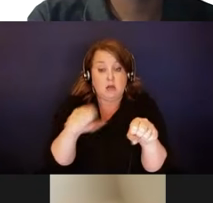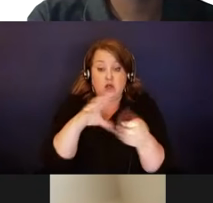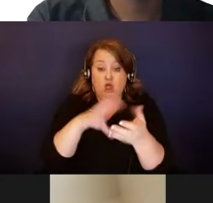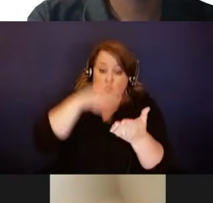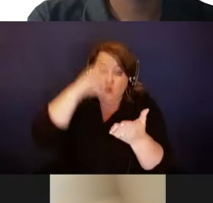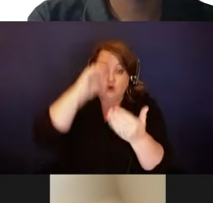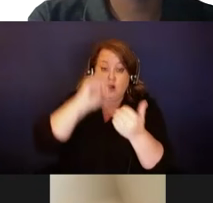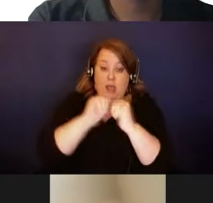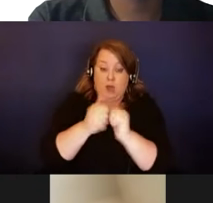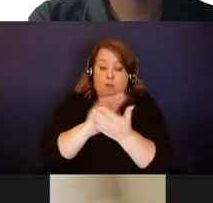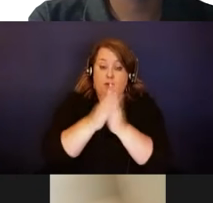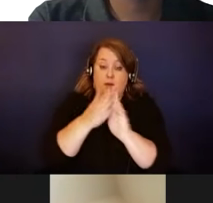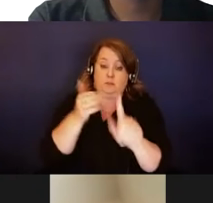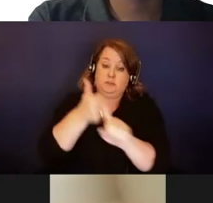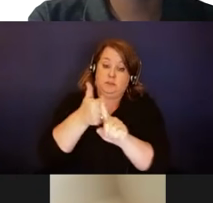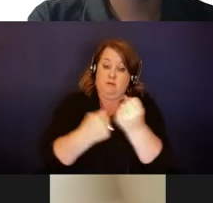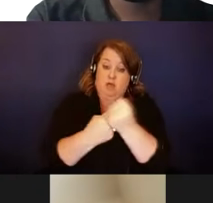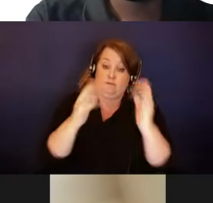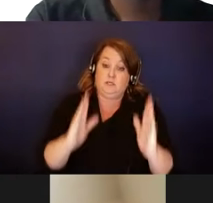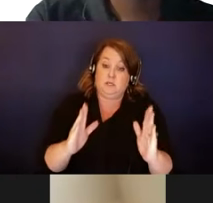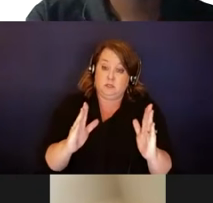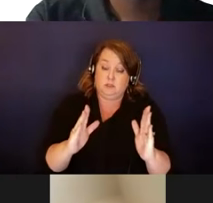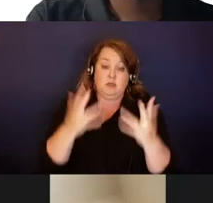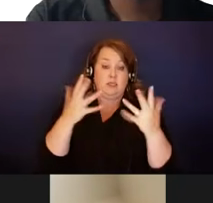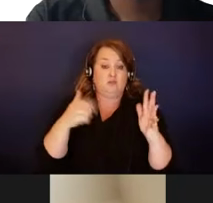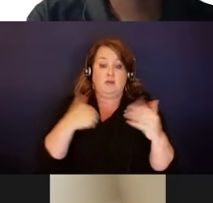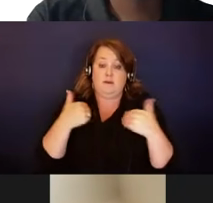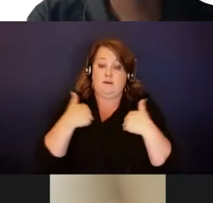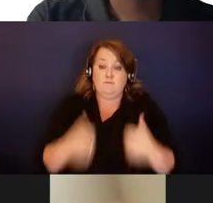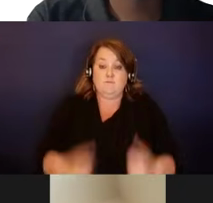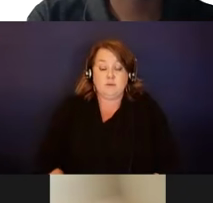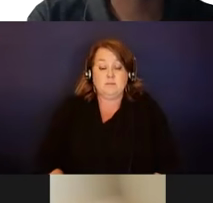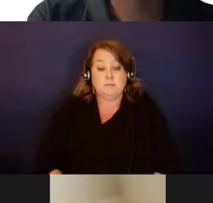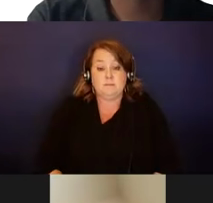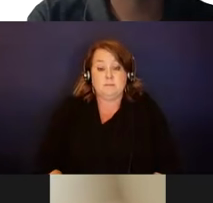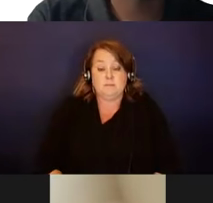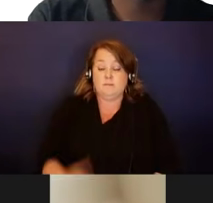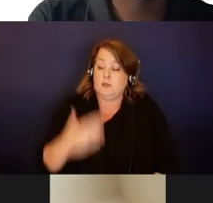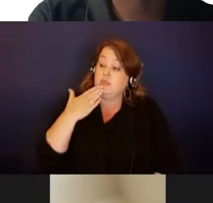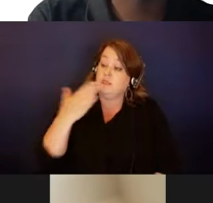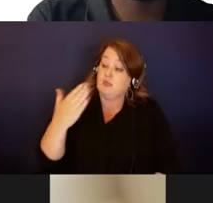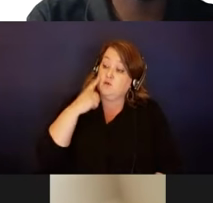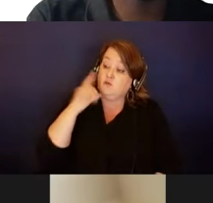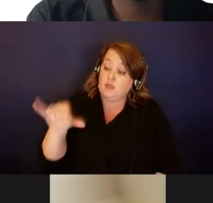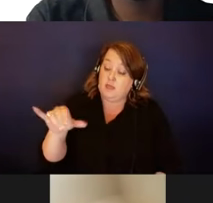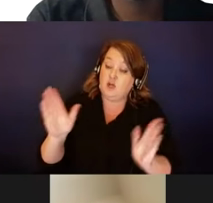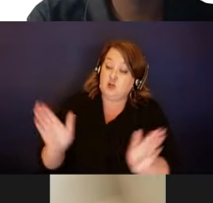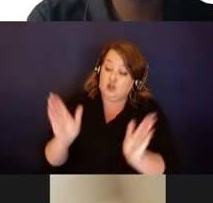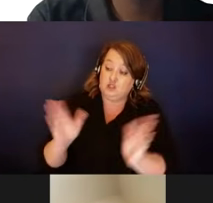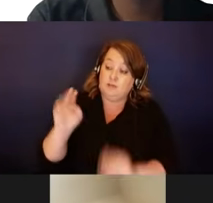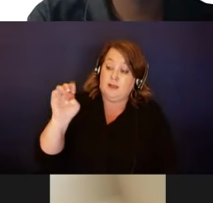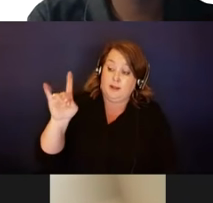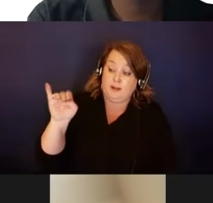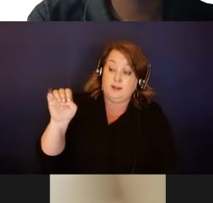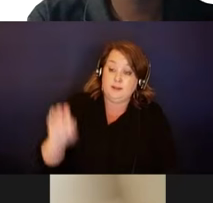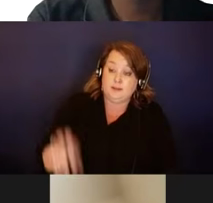to be a self-advocate. And that's all I have to say. Well, thank you for that encouragement, Eddie.